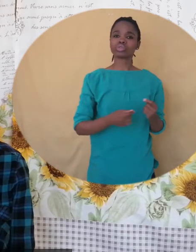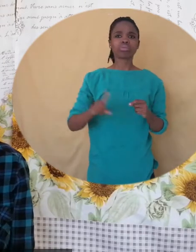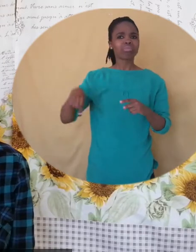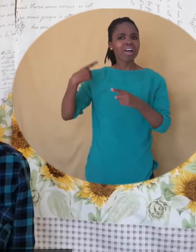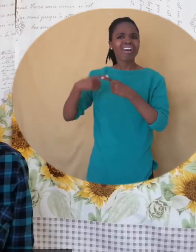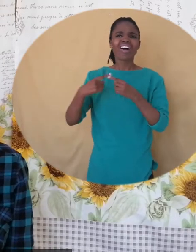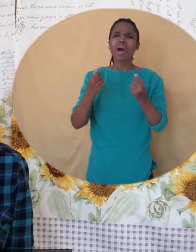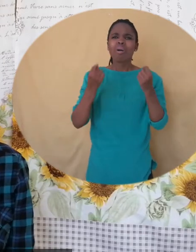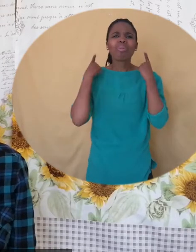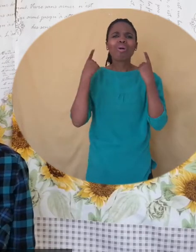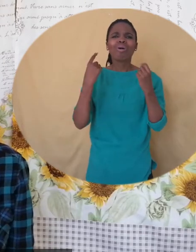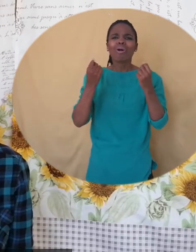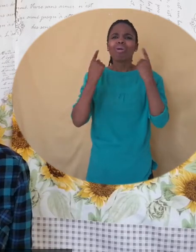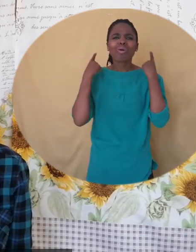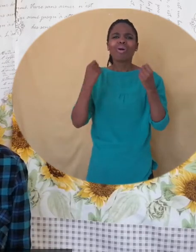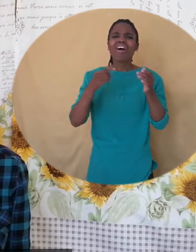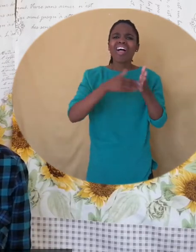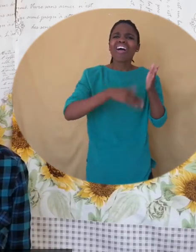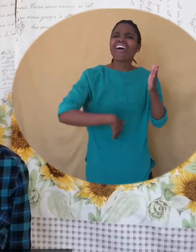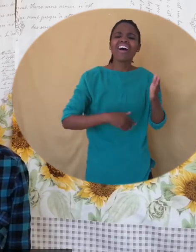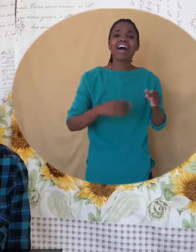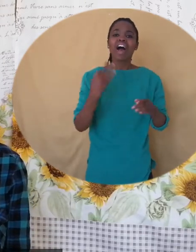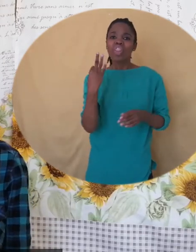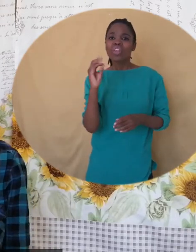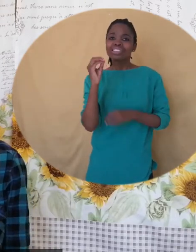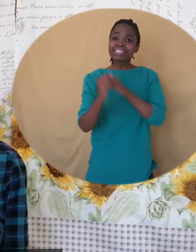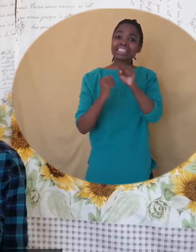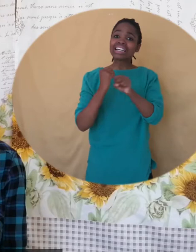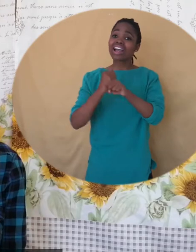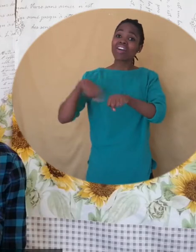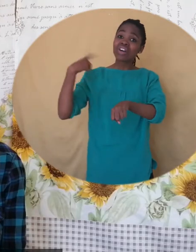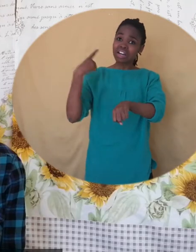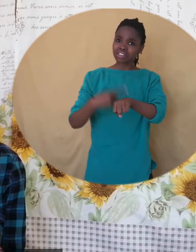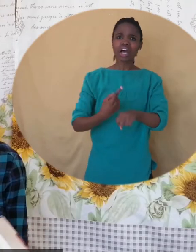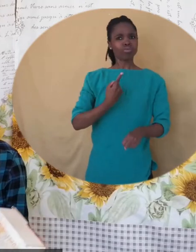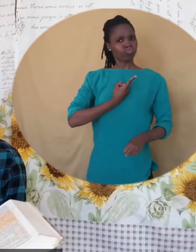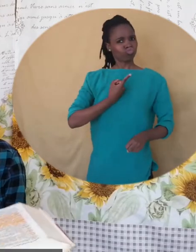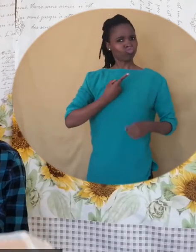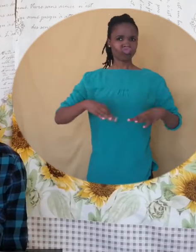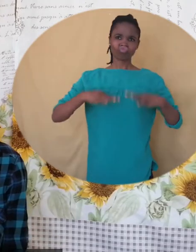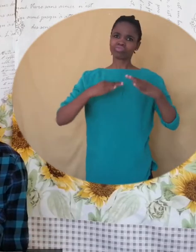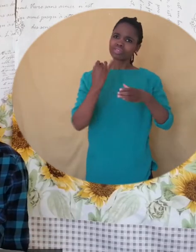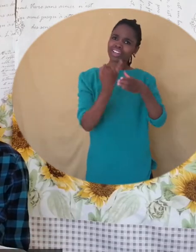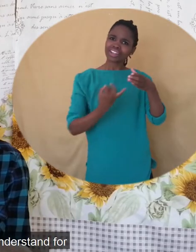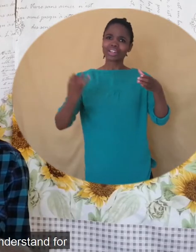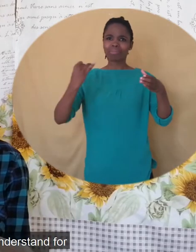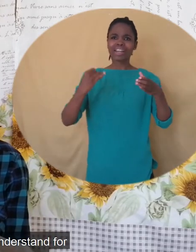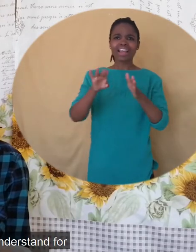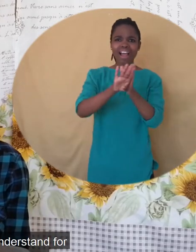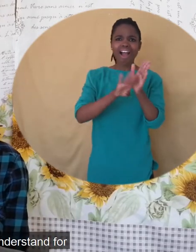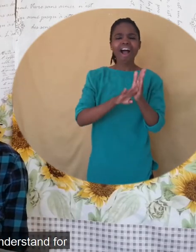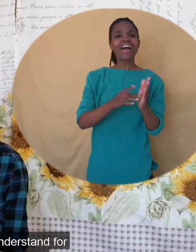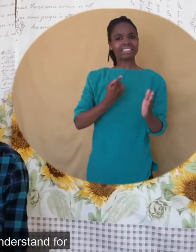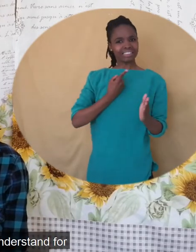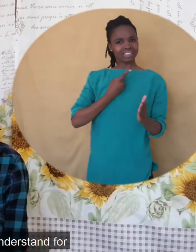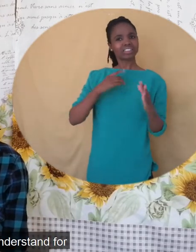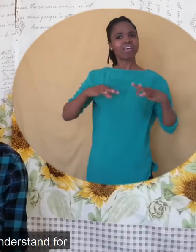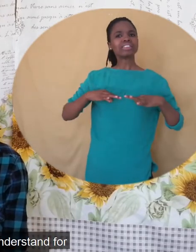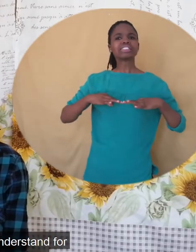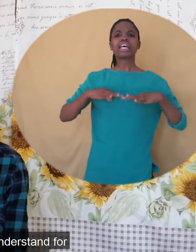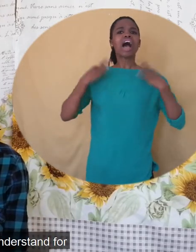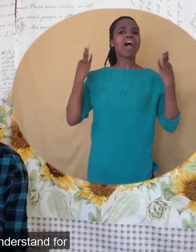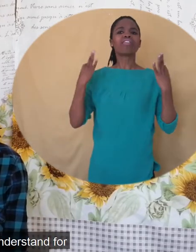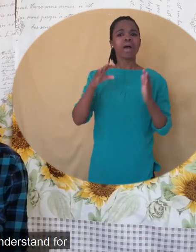Bible. For the first time in my life, in my 30 years, I can actually open the Bible for myself and turn to a scripture